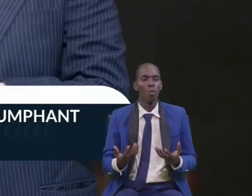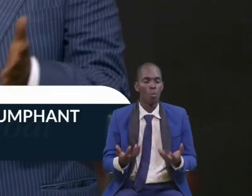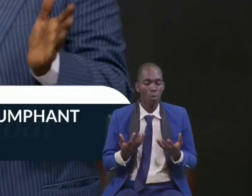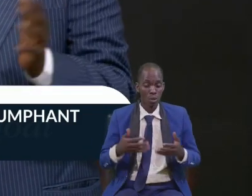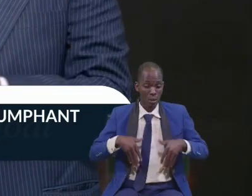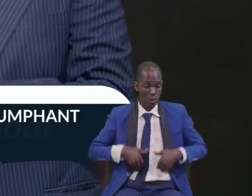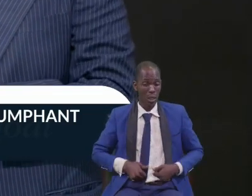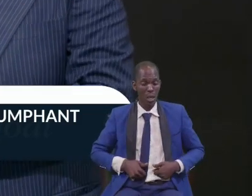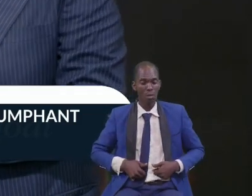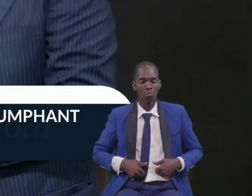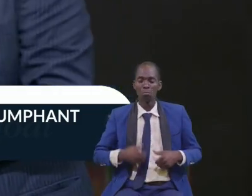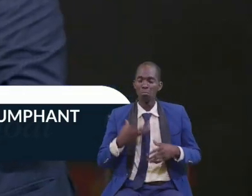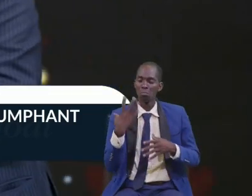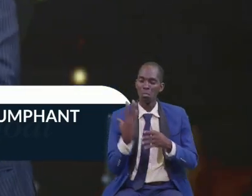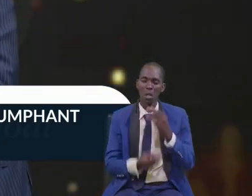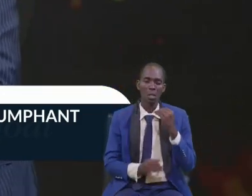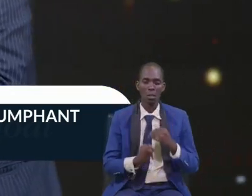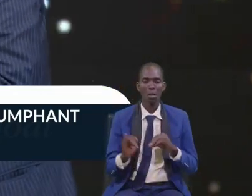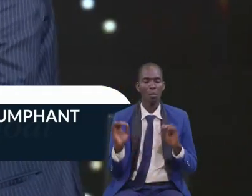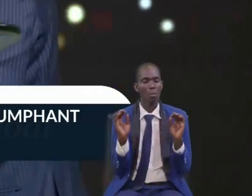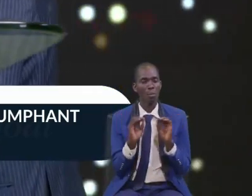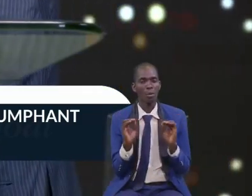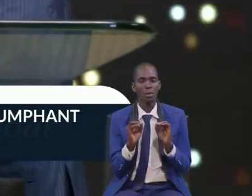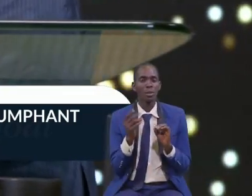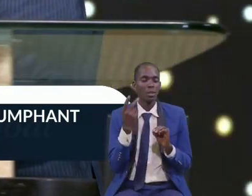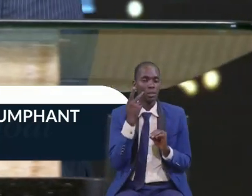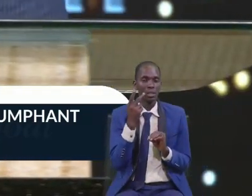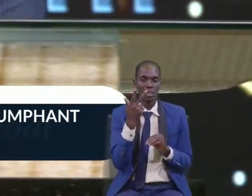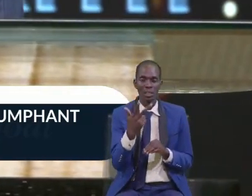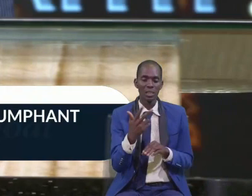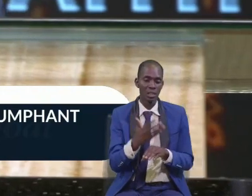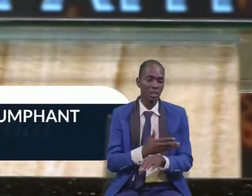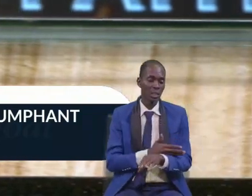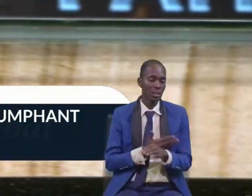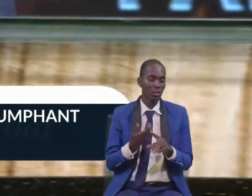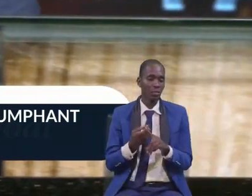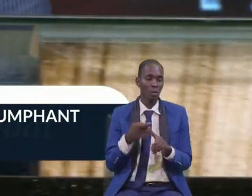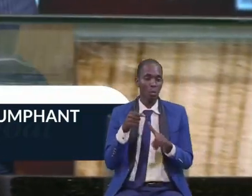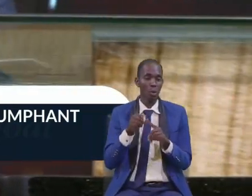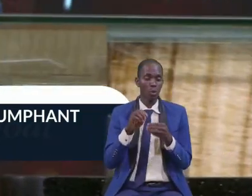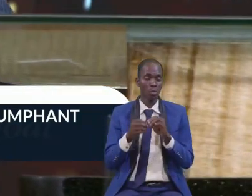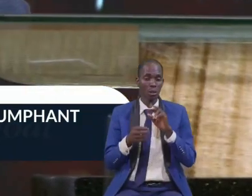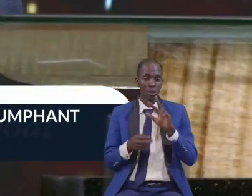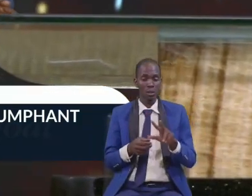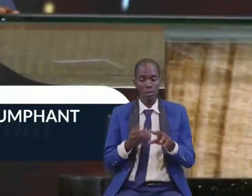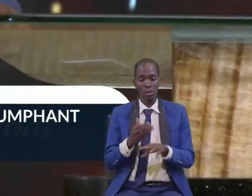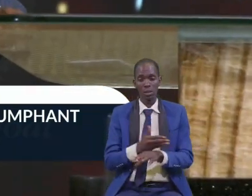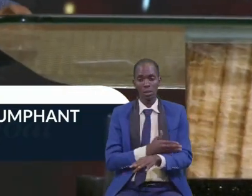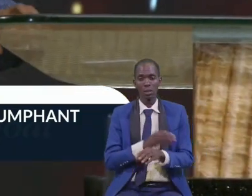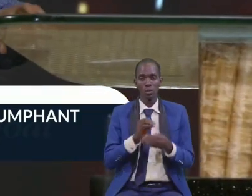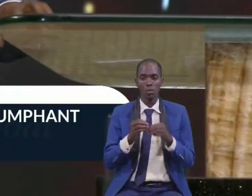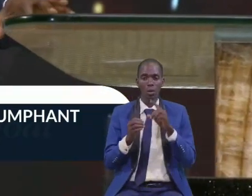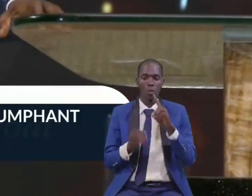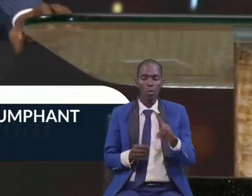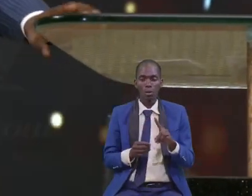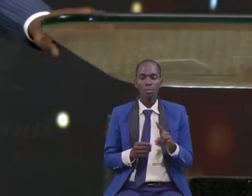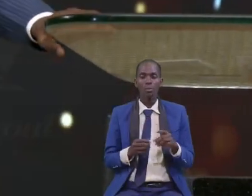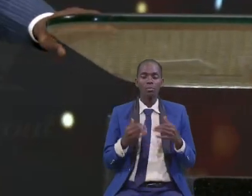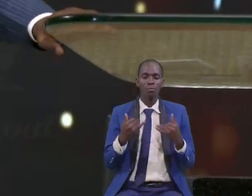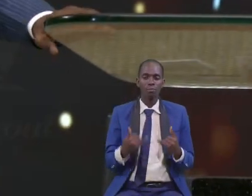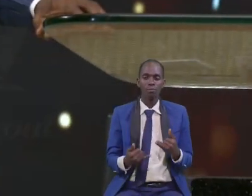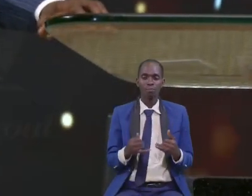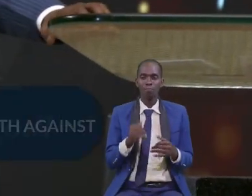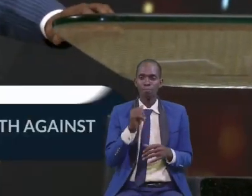nothing, lacking nothing. Three things we're looking at. Number one, we're looking at patiently perfecting